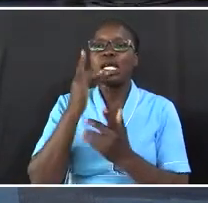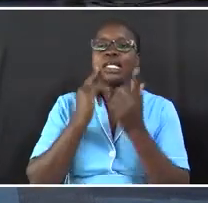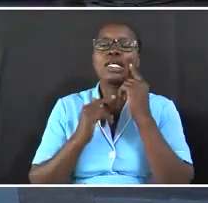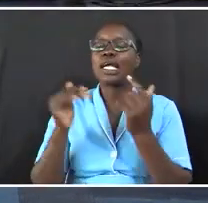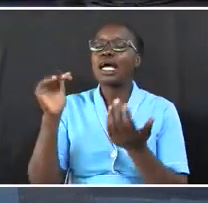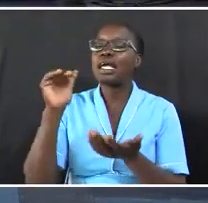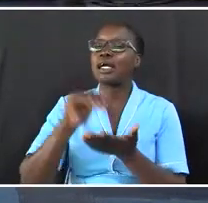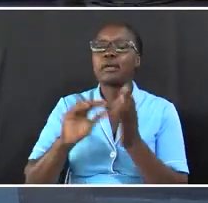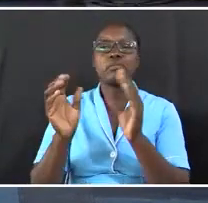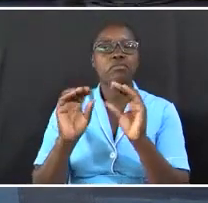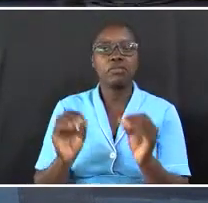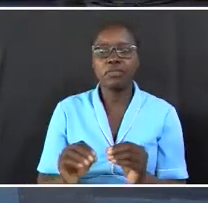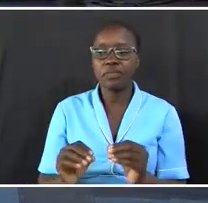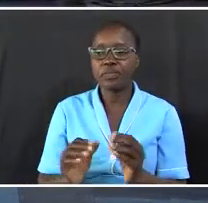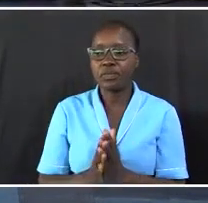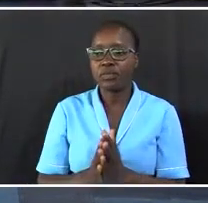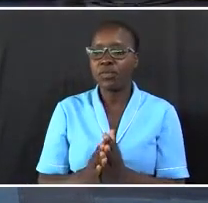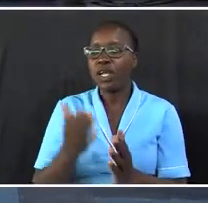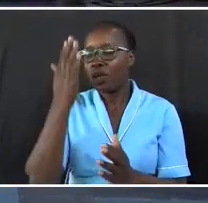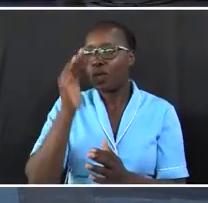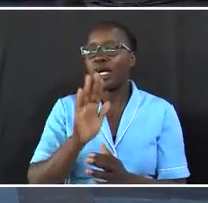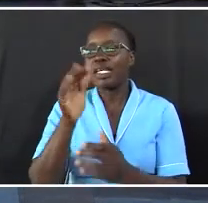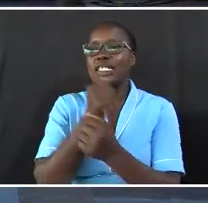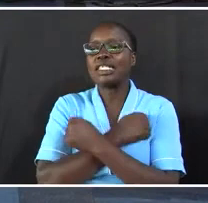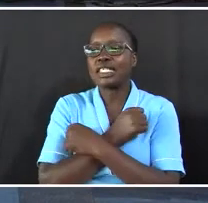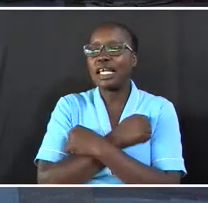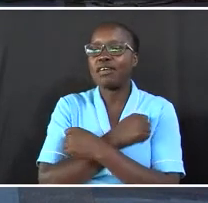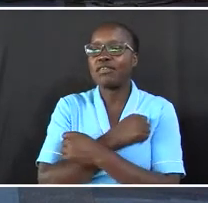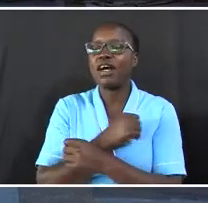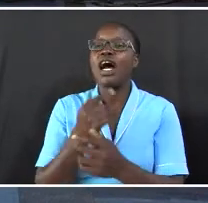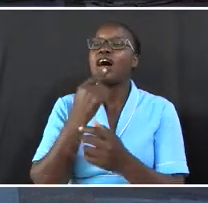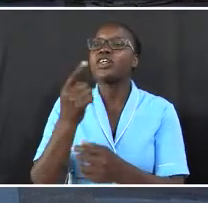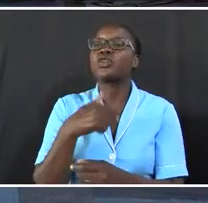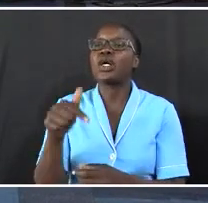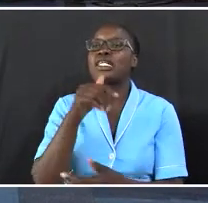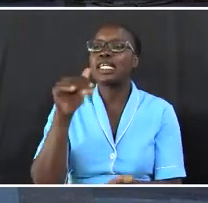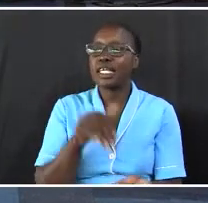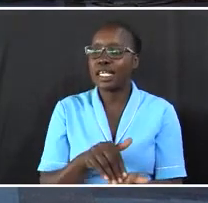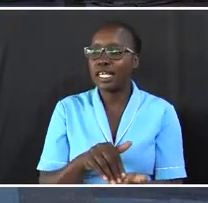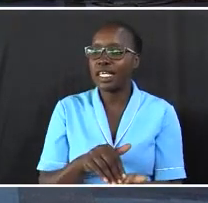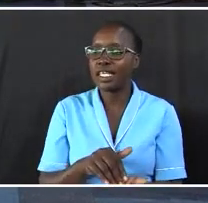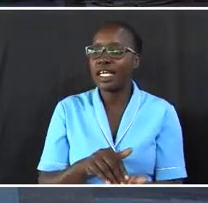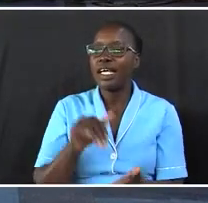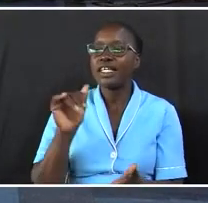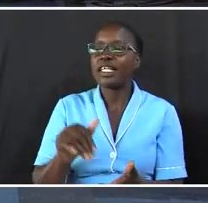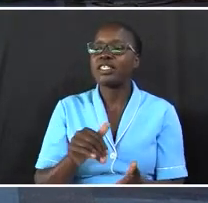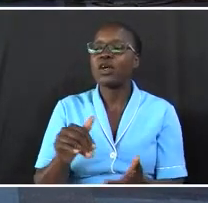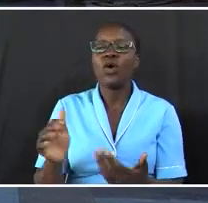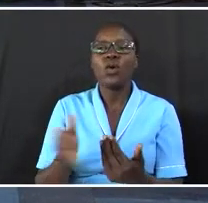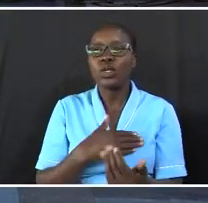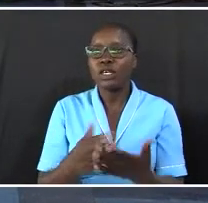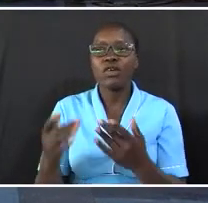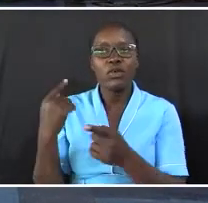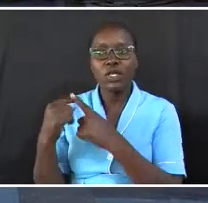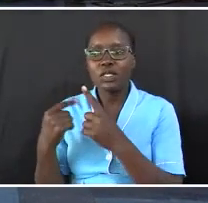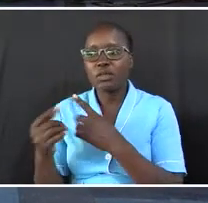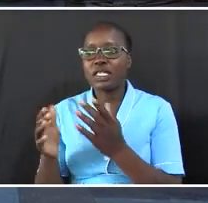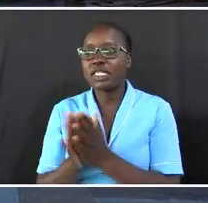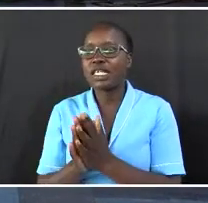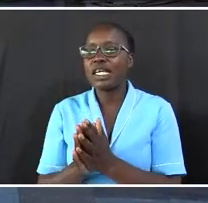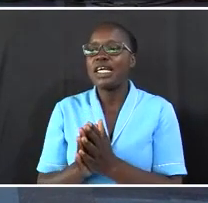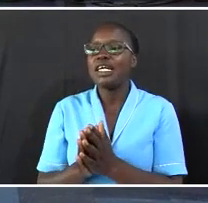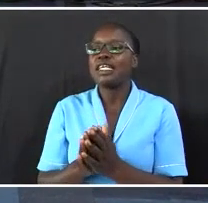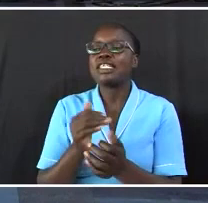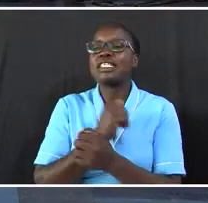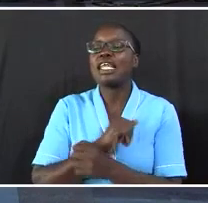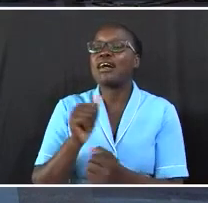more. Because his love has come to assure us once again that it doesn't matter what you go through, his love never